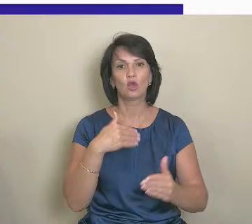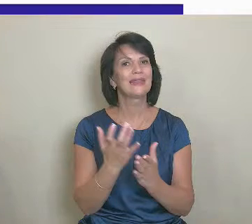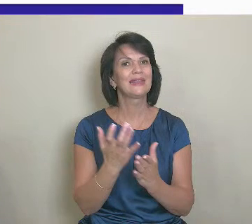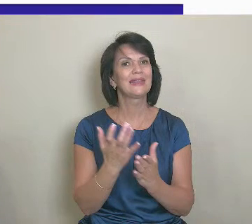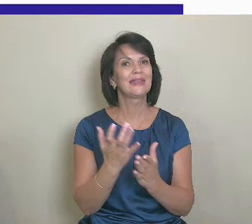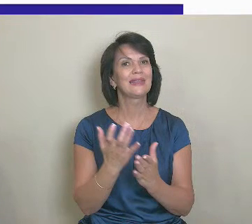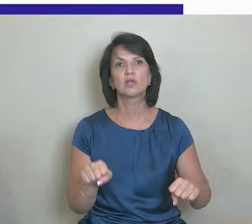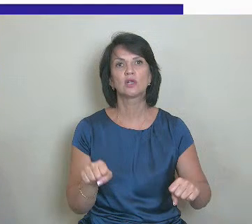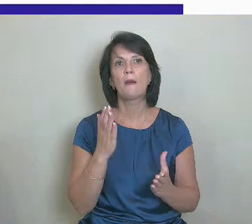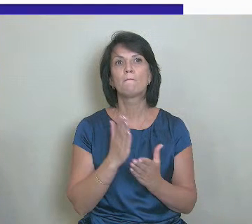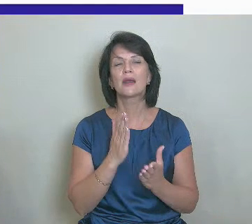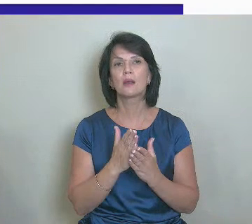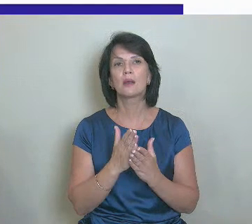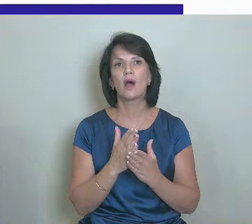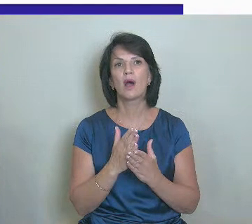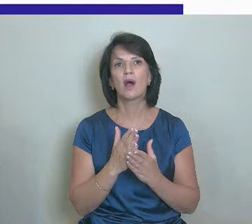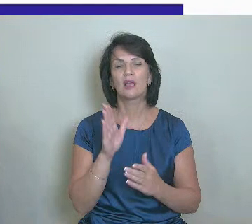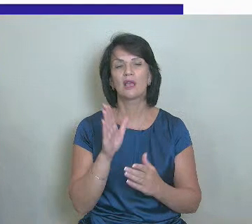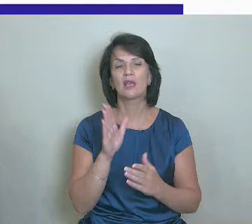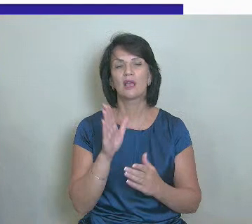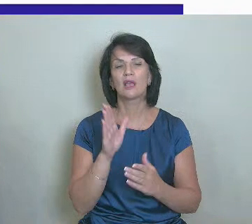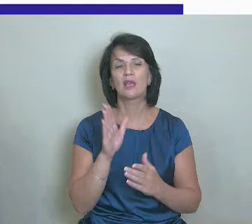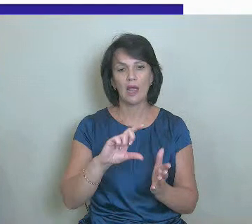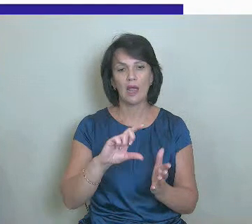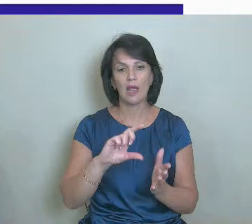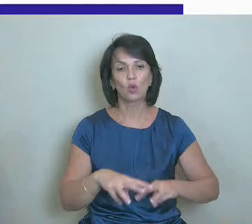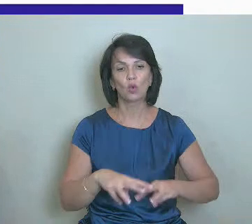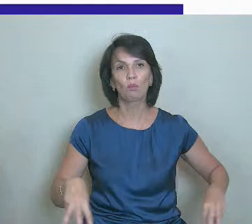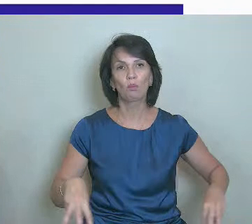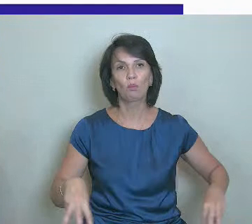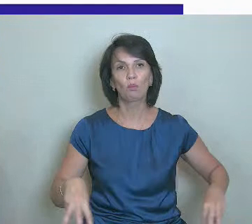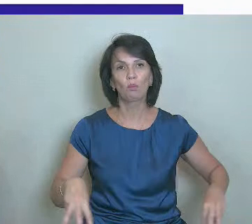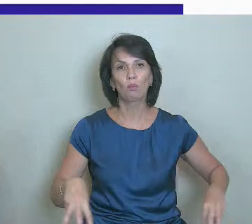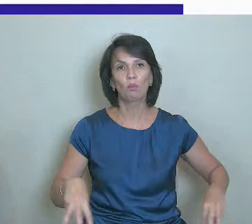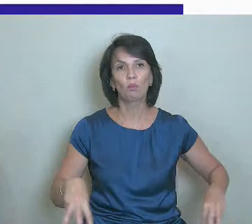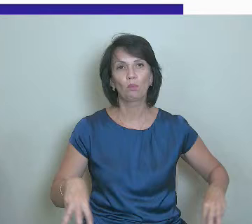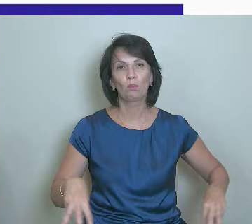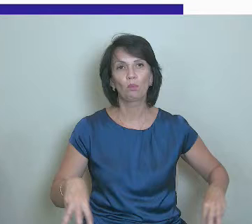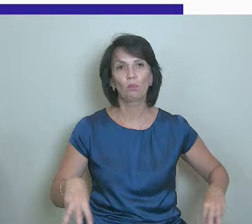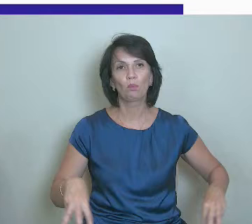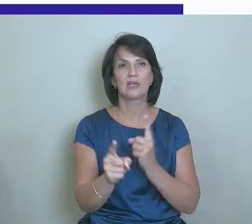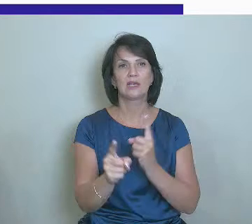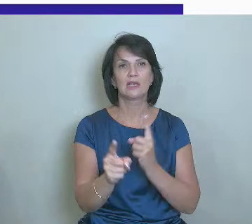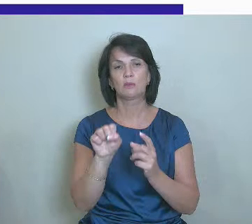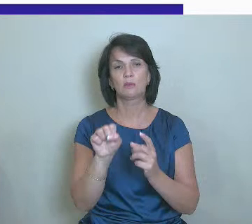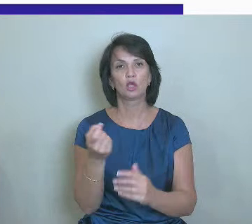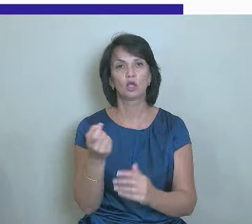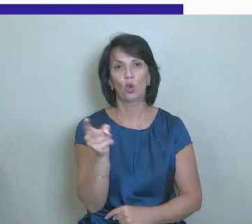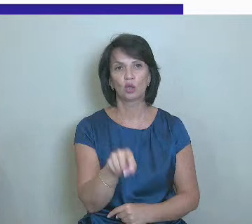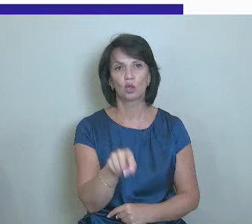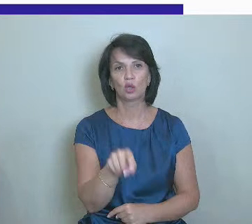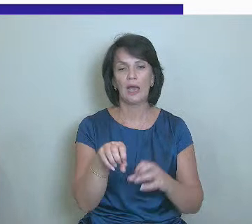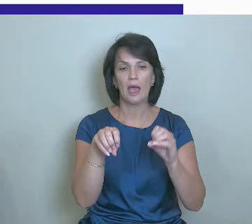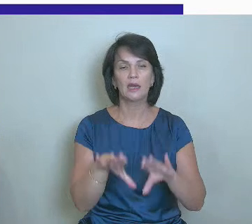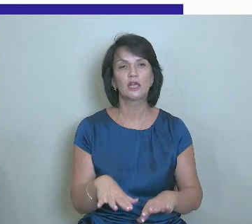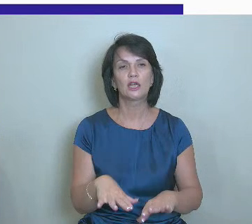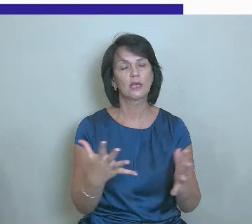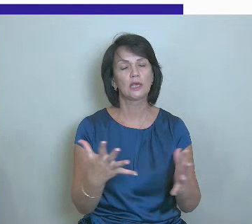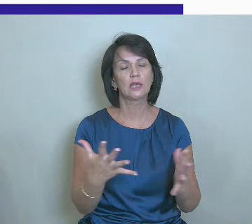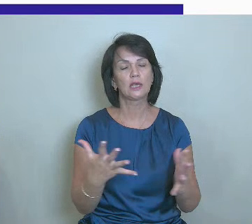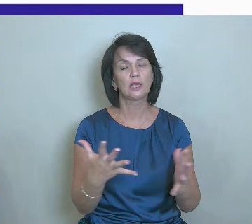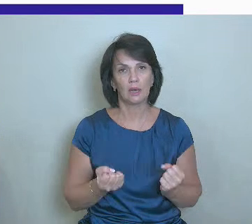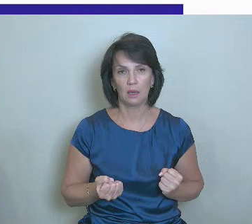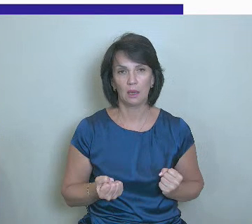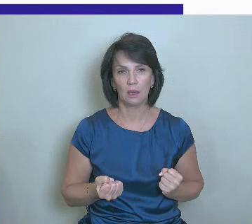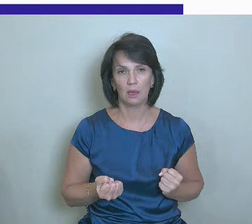the CC at the moment doesn't have powers to introduce any amendments to the